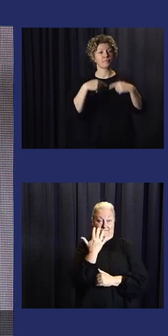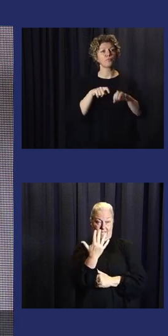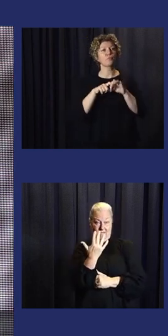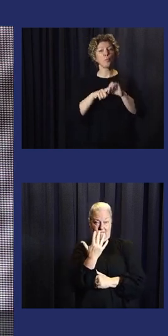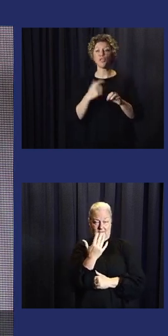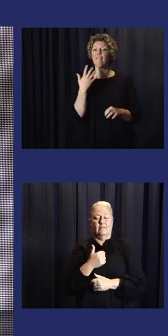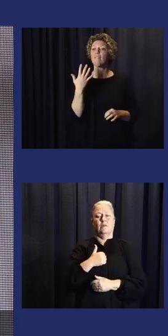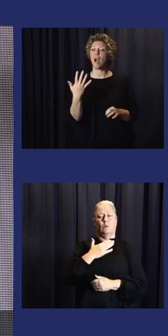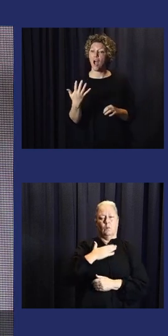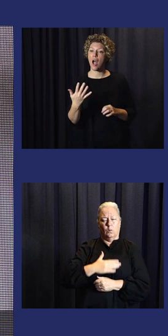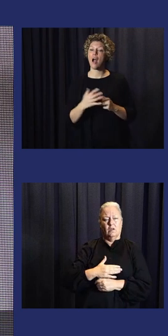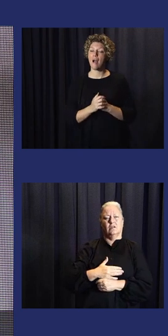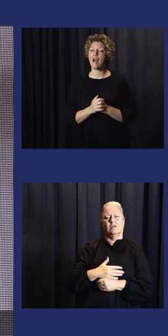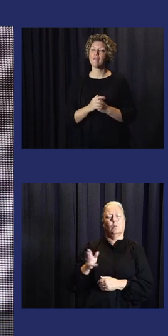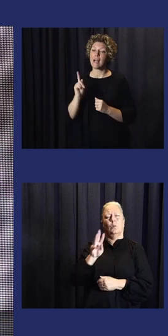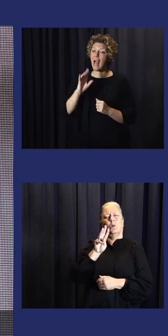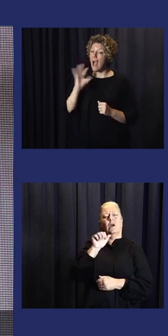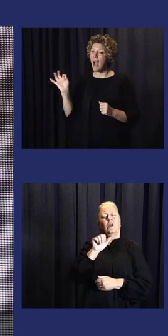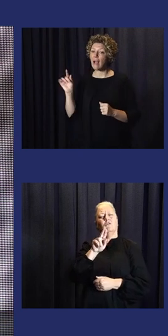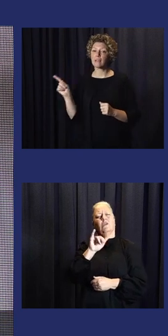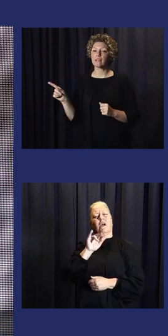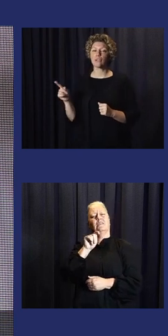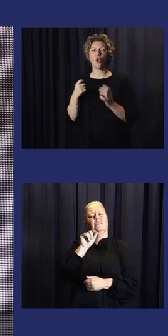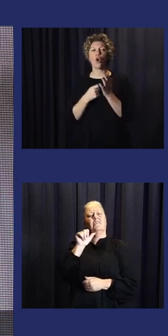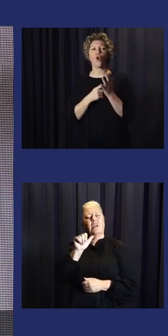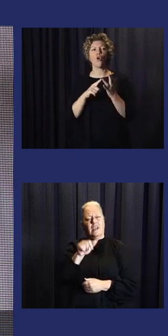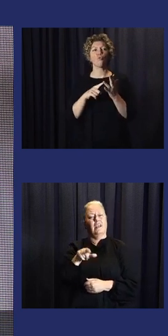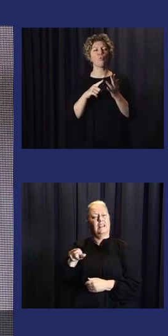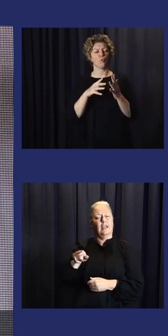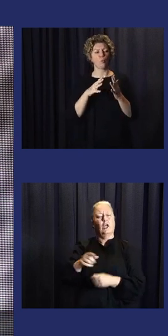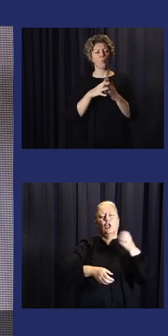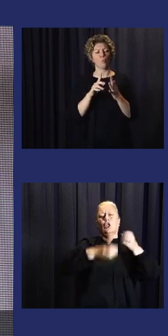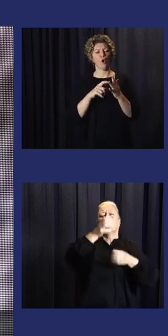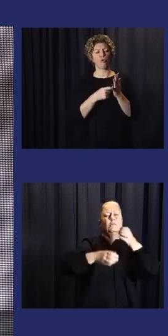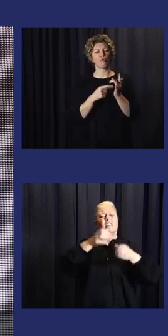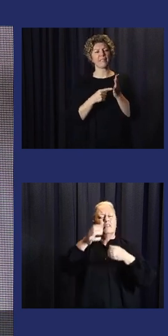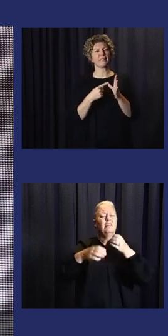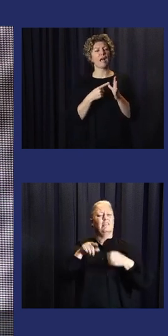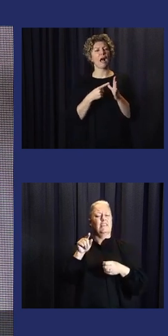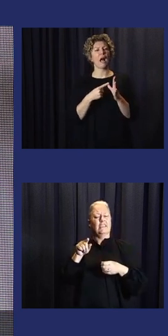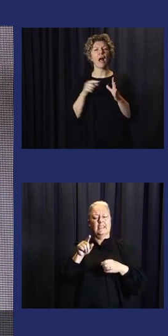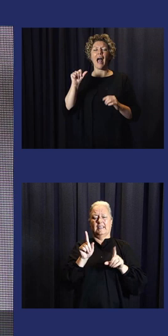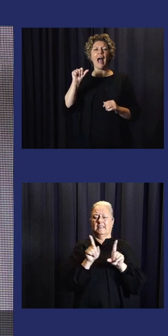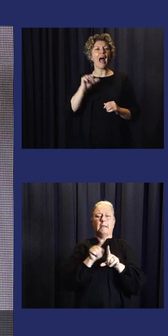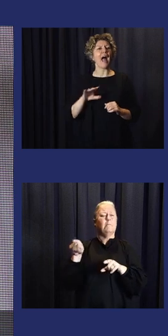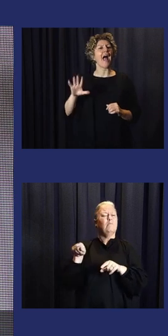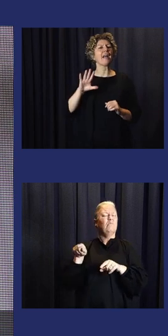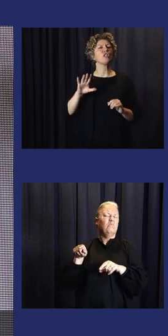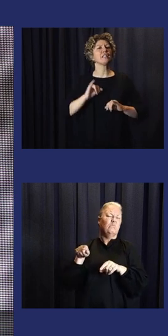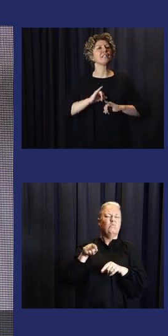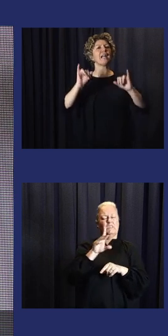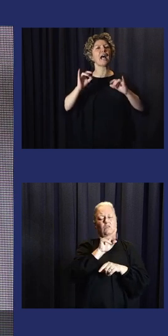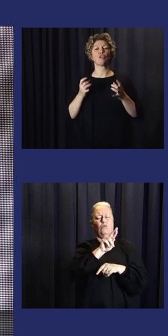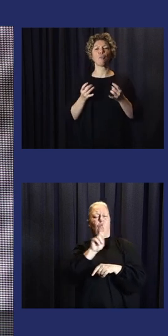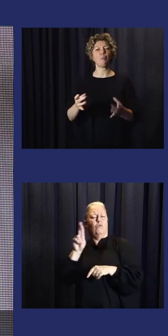question 5. I'd like to call on Warita Wanatong, who is the Urban Governance Specialist at the Asian Disaster Preparedness Centre,